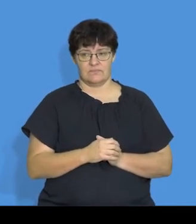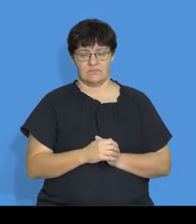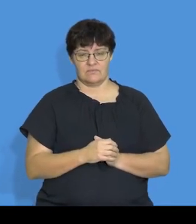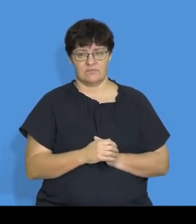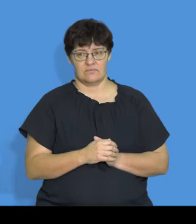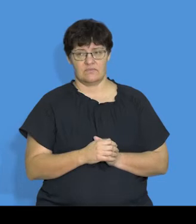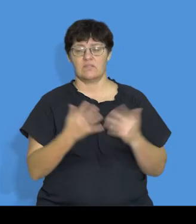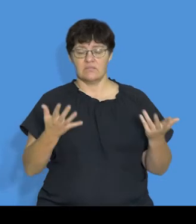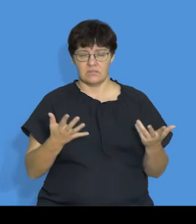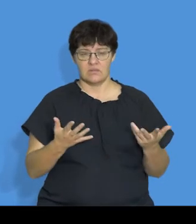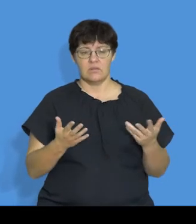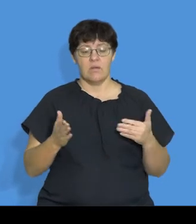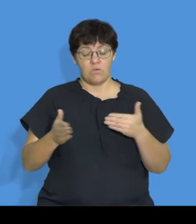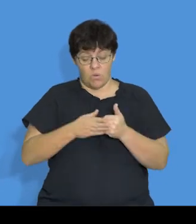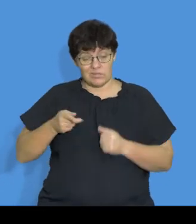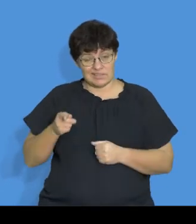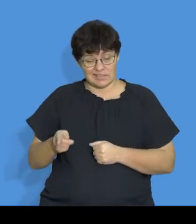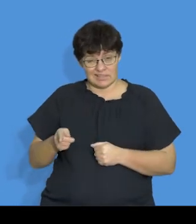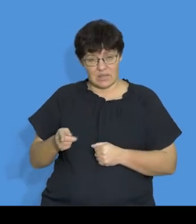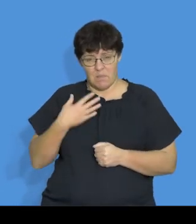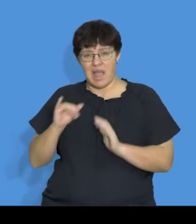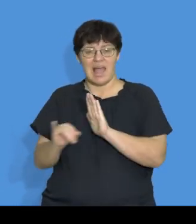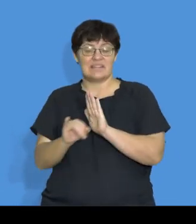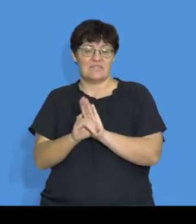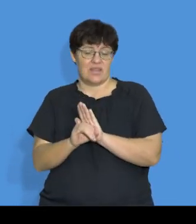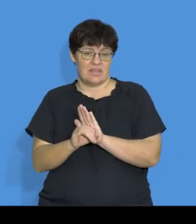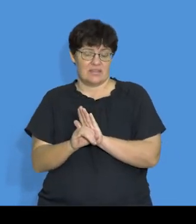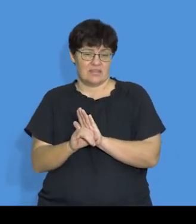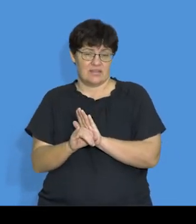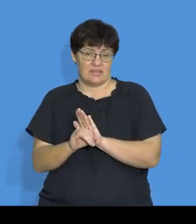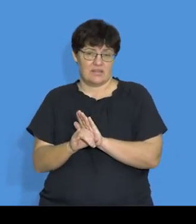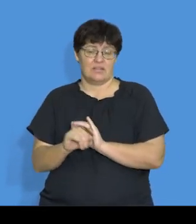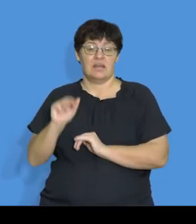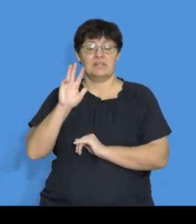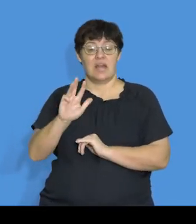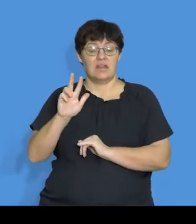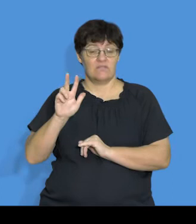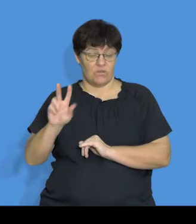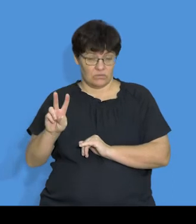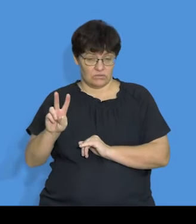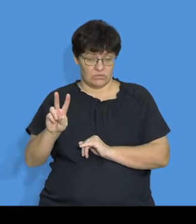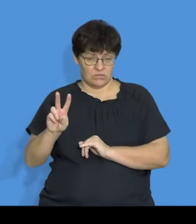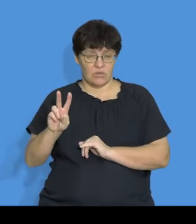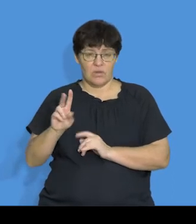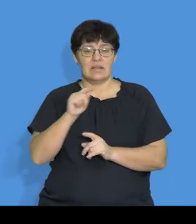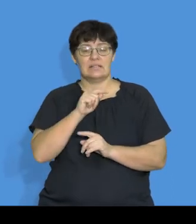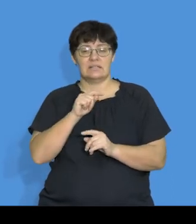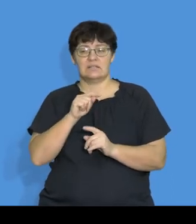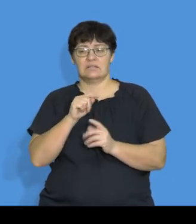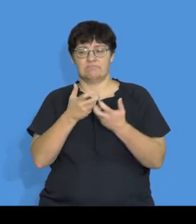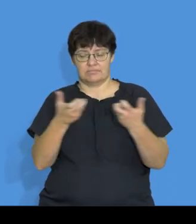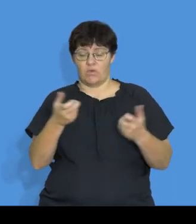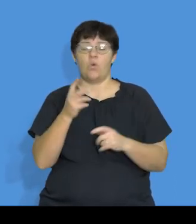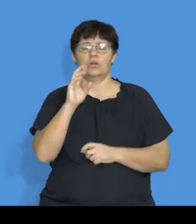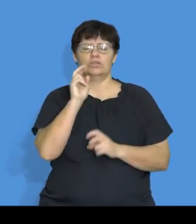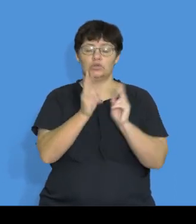when the switch was closed, we also identified that the 9 volts is divided. Okay, as actually the 12 volts,